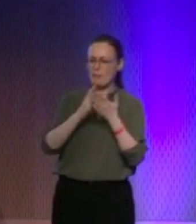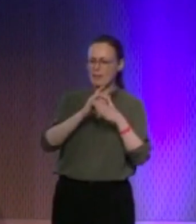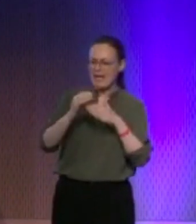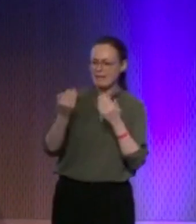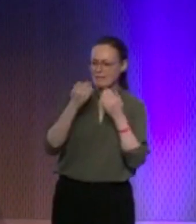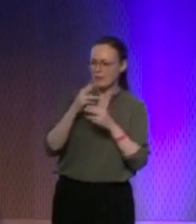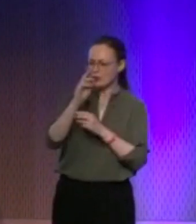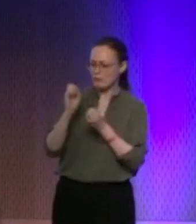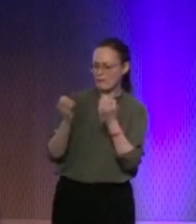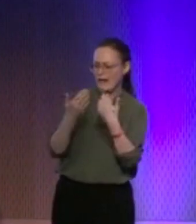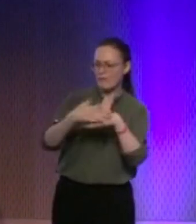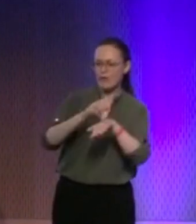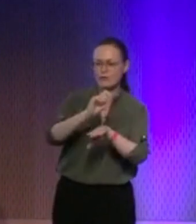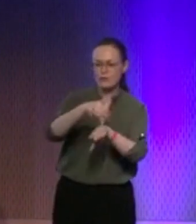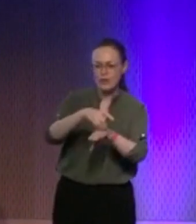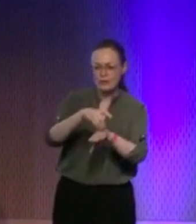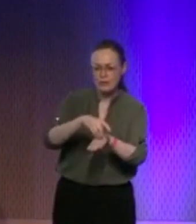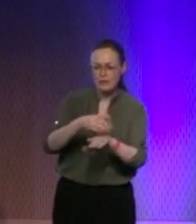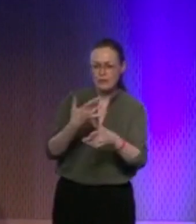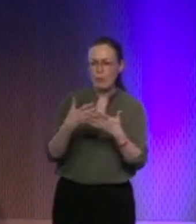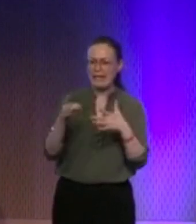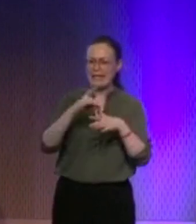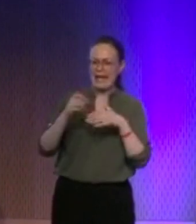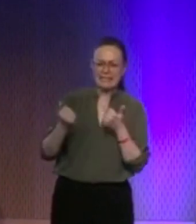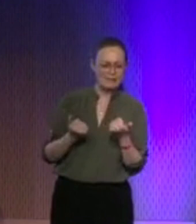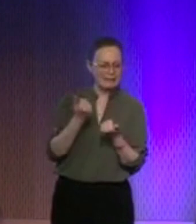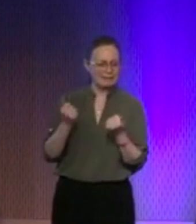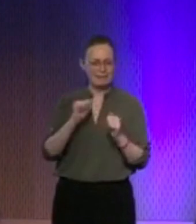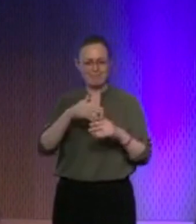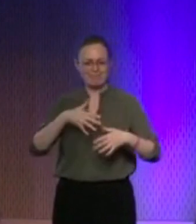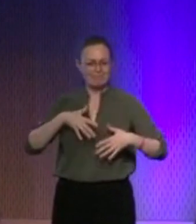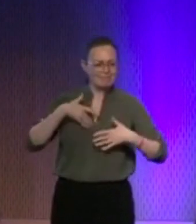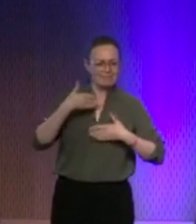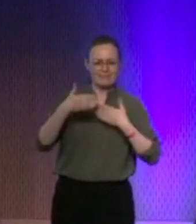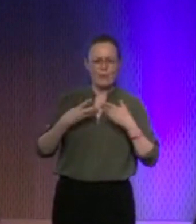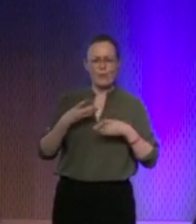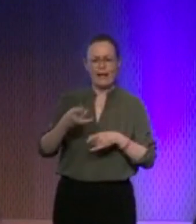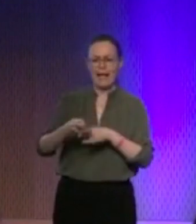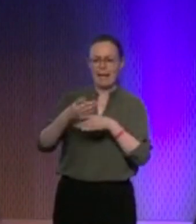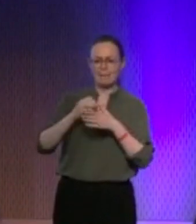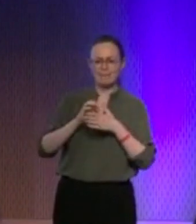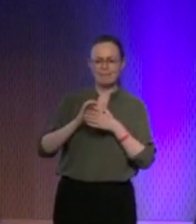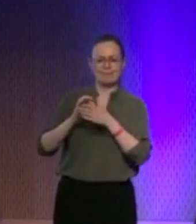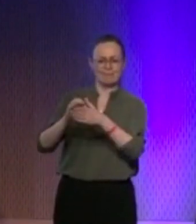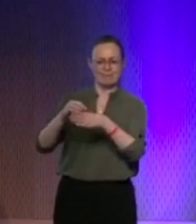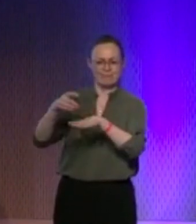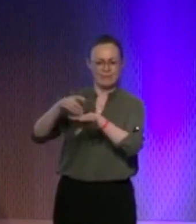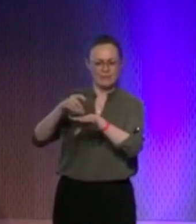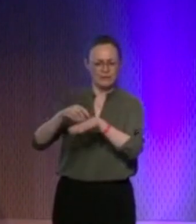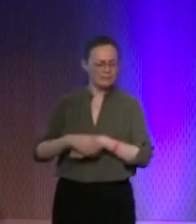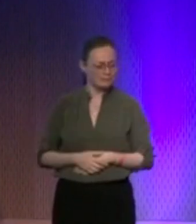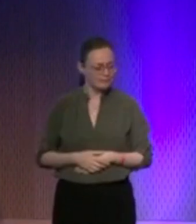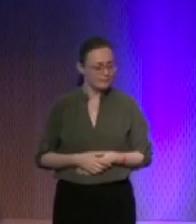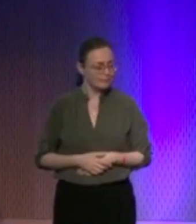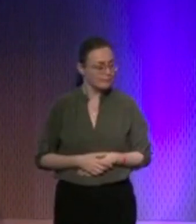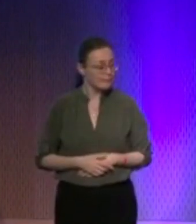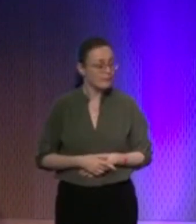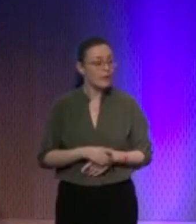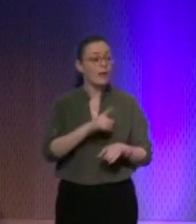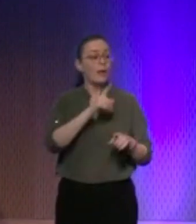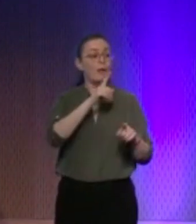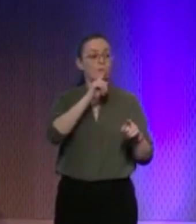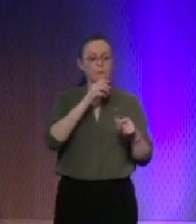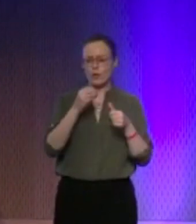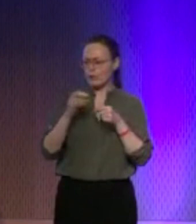to your doctor is, the kind of symptom that you have that will help guide, other questions. But, the